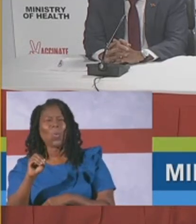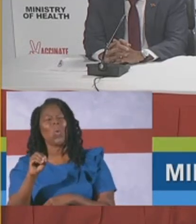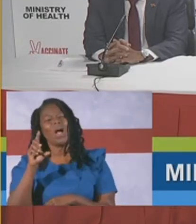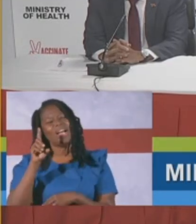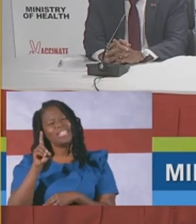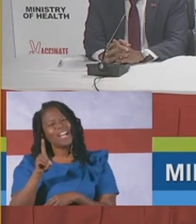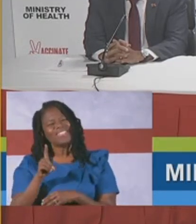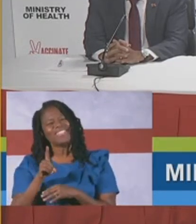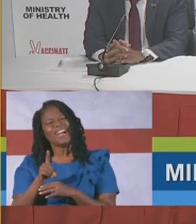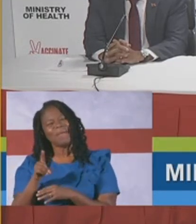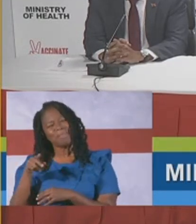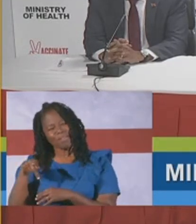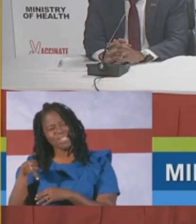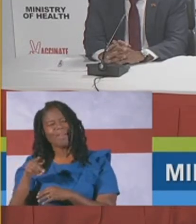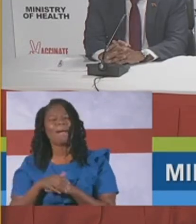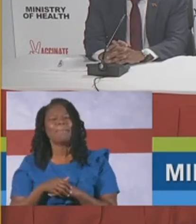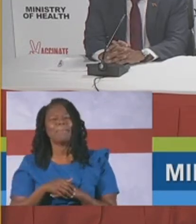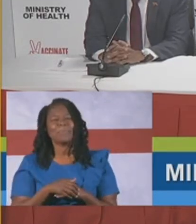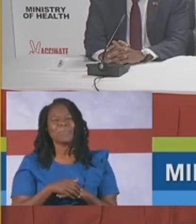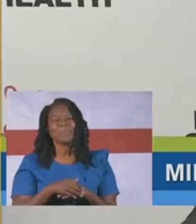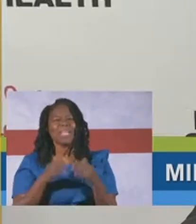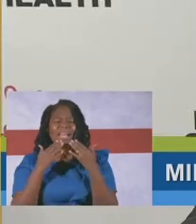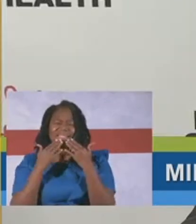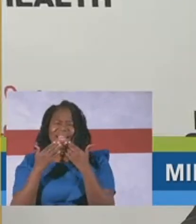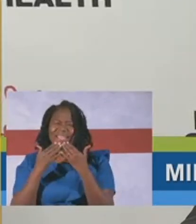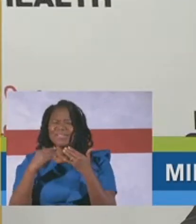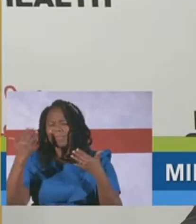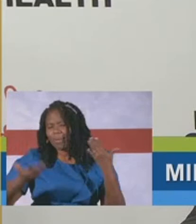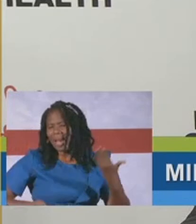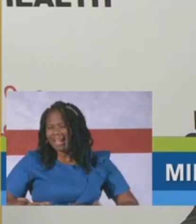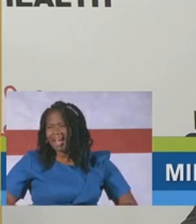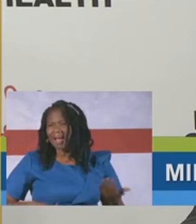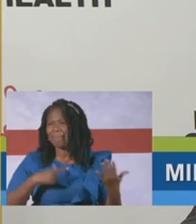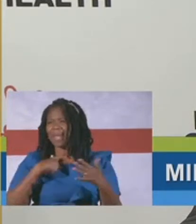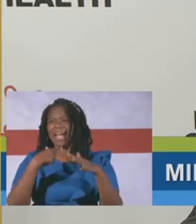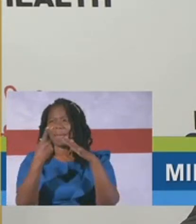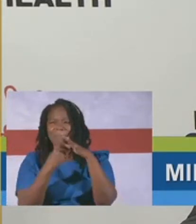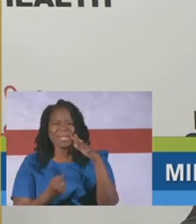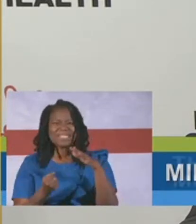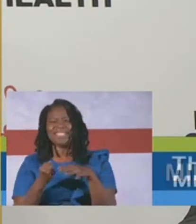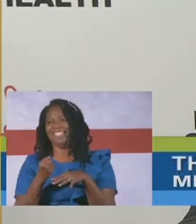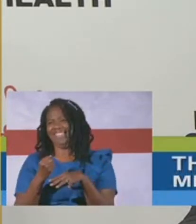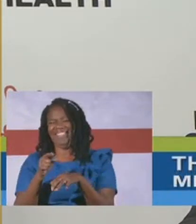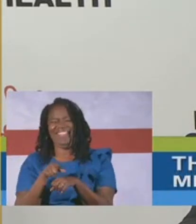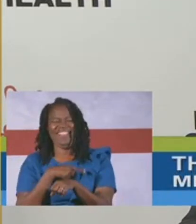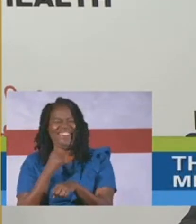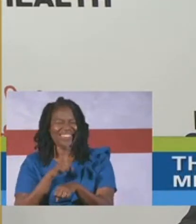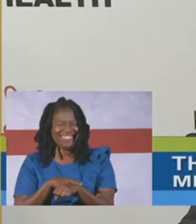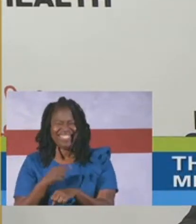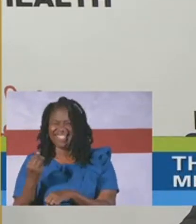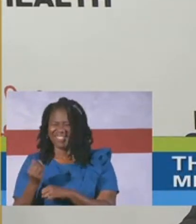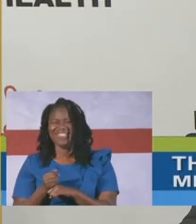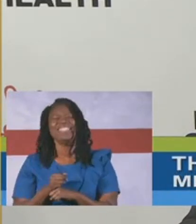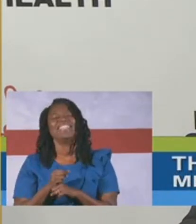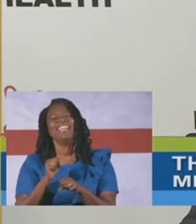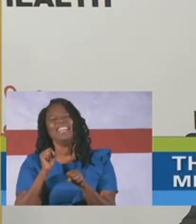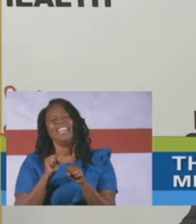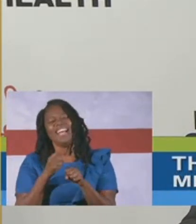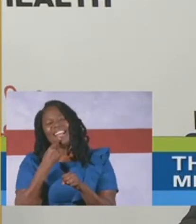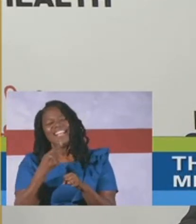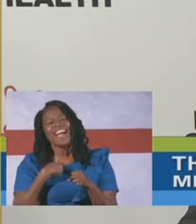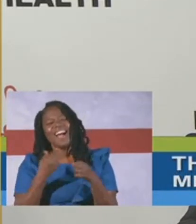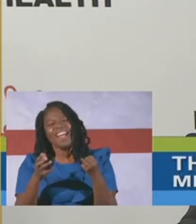Haven't been here for a while. Welcome, and thank you for a very informative presentation on TB and COVID. I certainly learned a lot